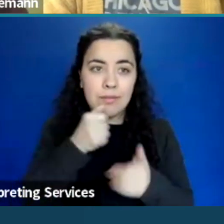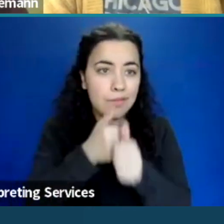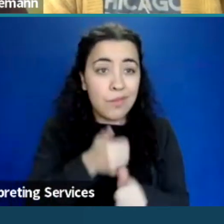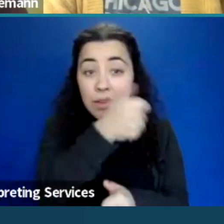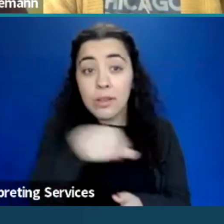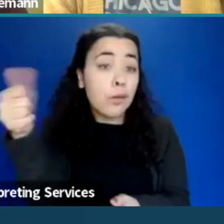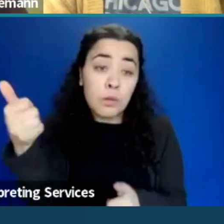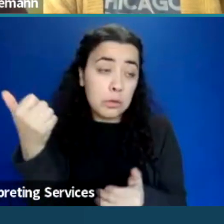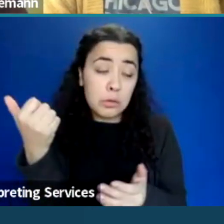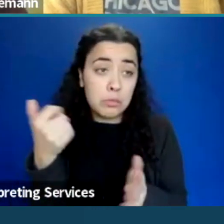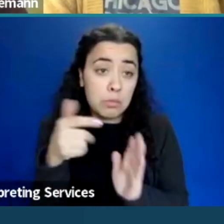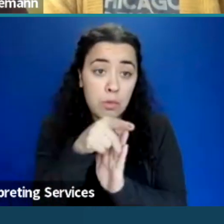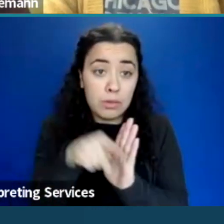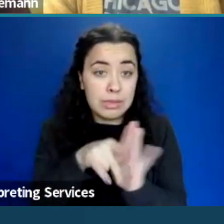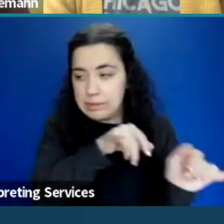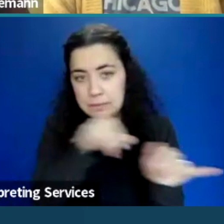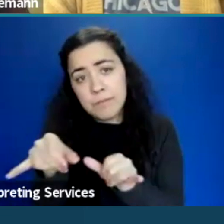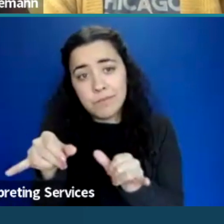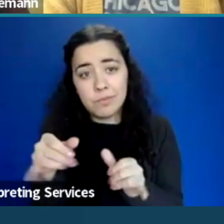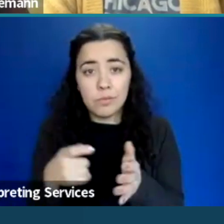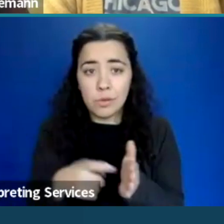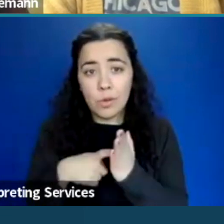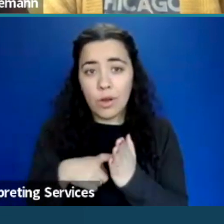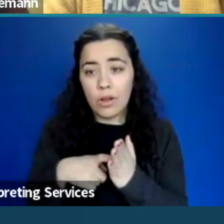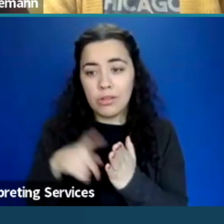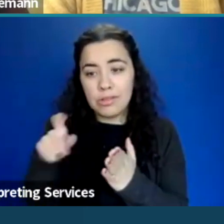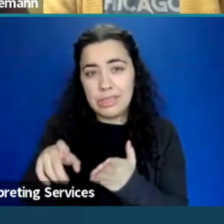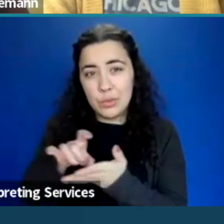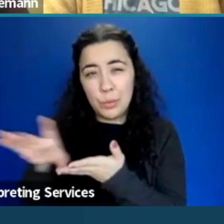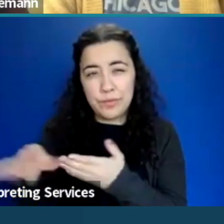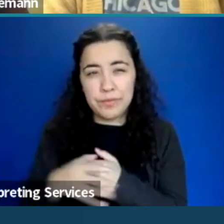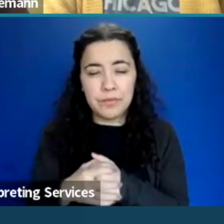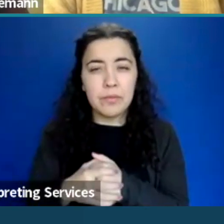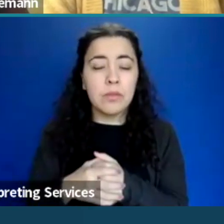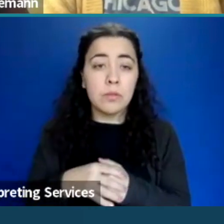removal. So is it that you need to contact security? Is